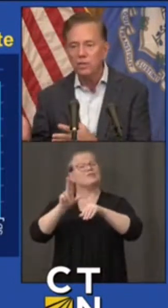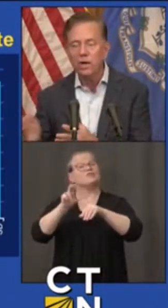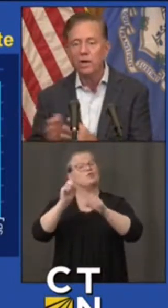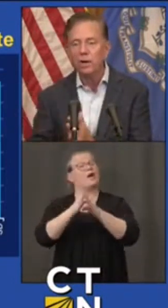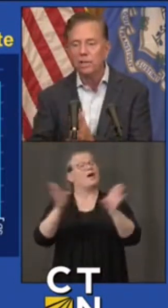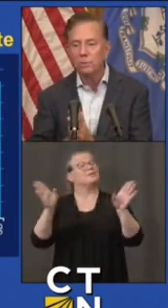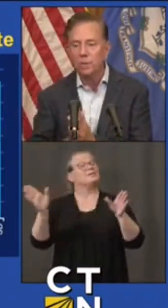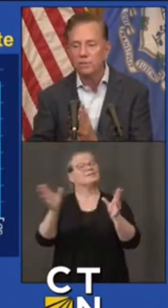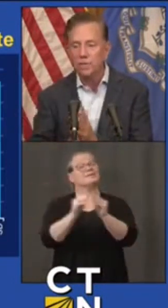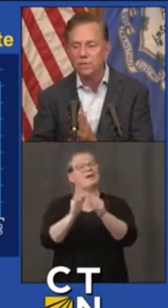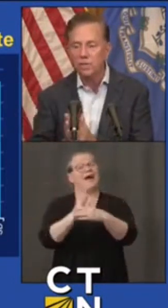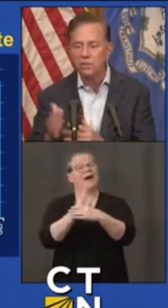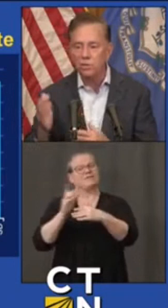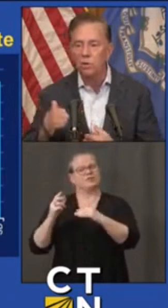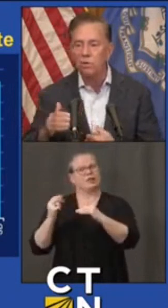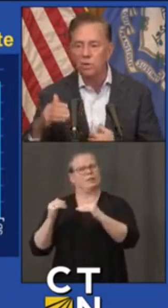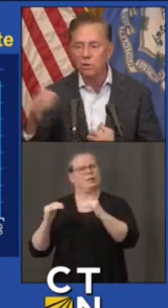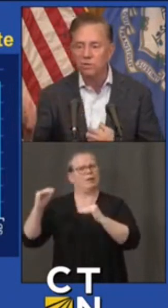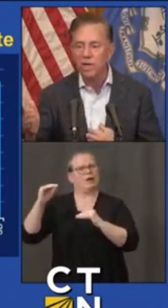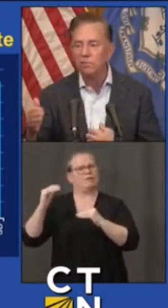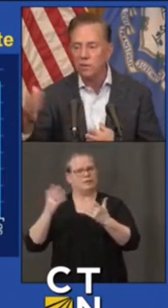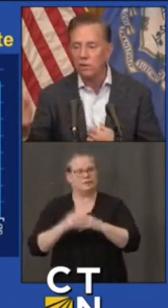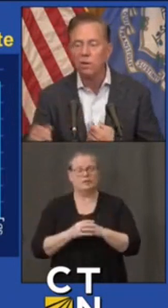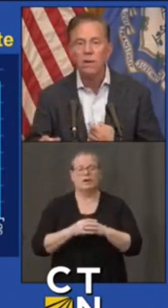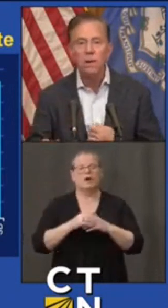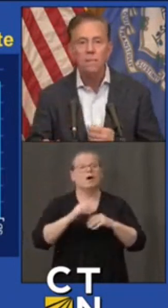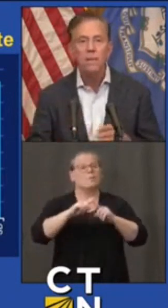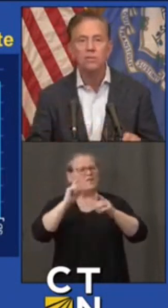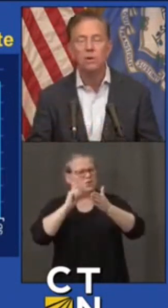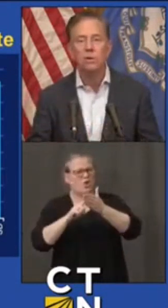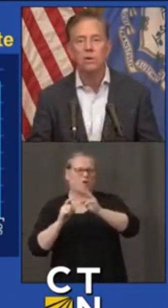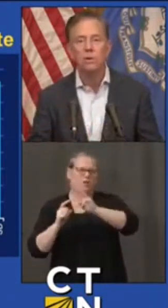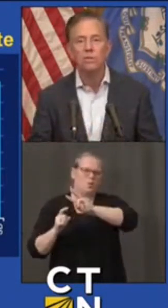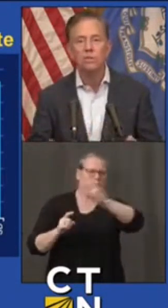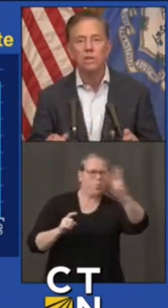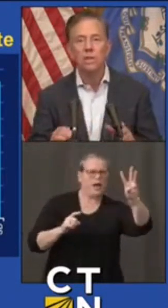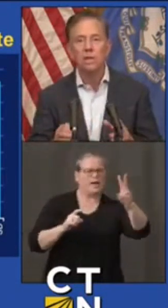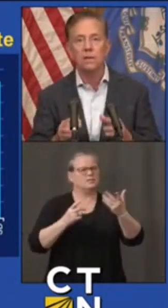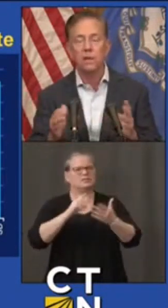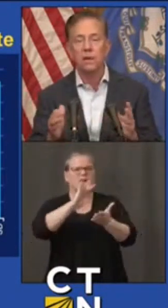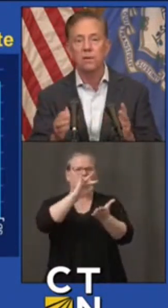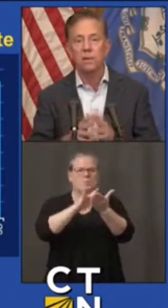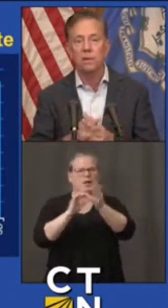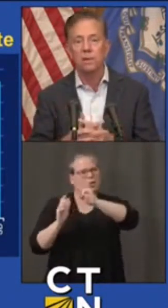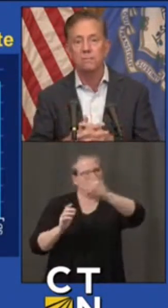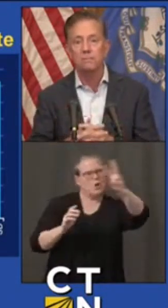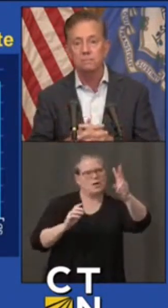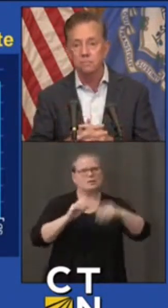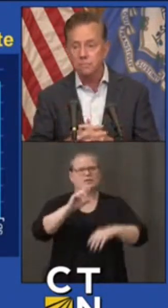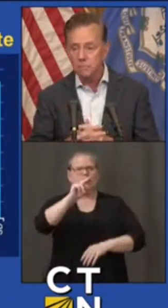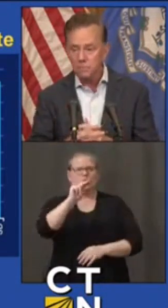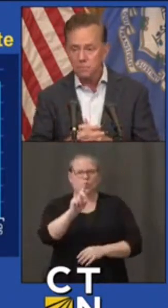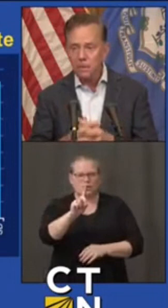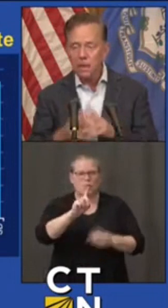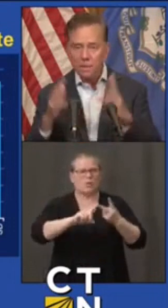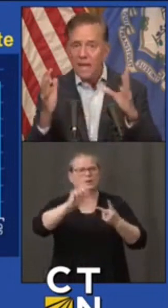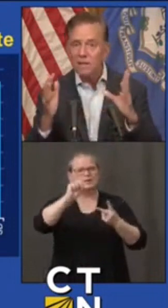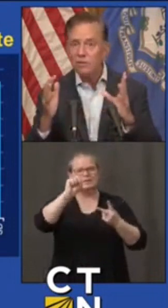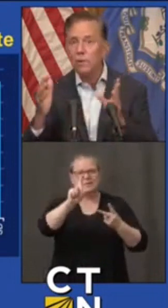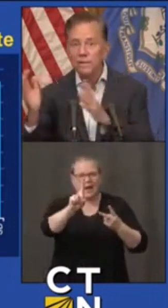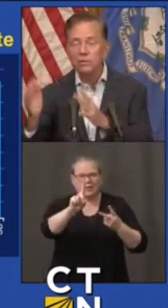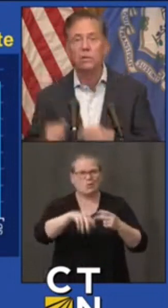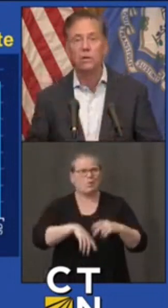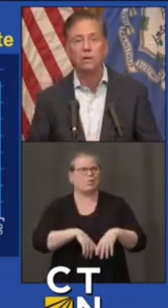much higher hospitalizations, that's North Dakota, South Dakota, Minnesota, you can see there that they